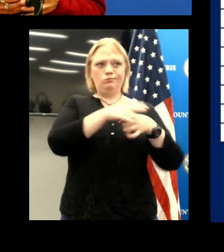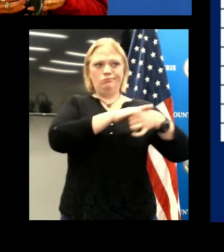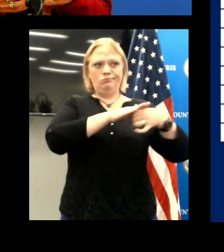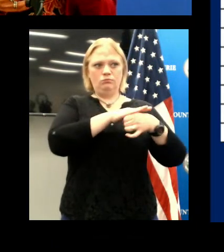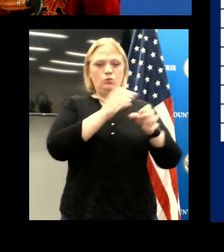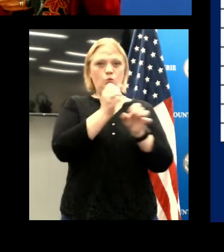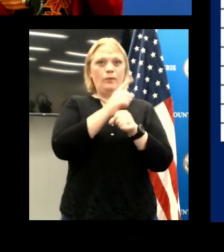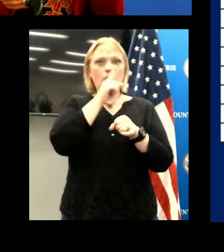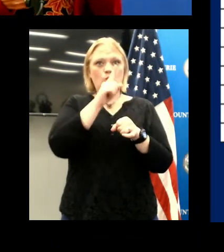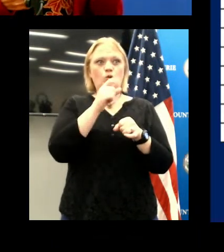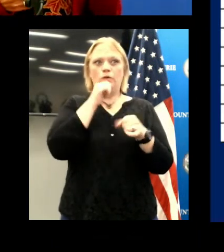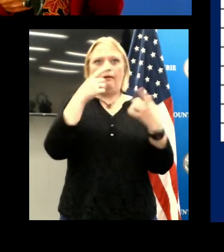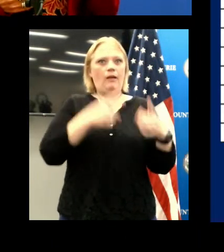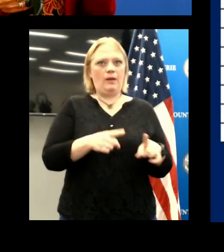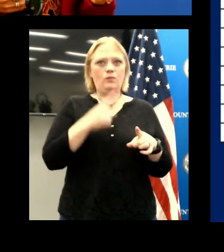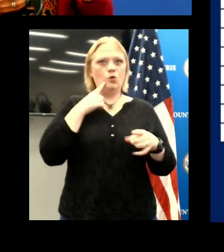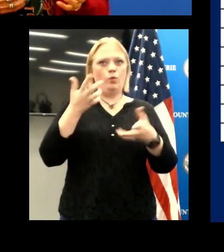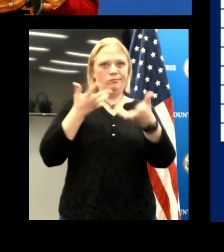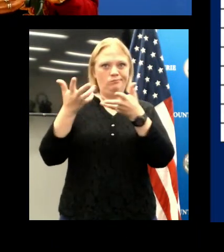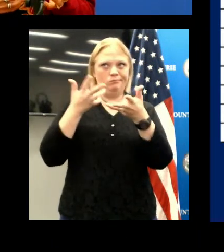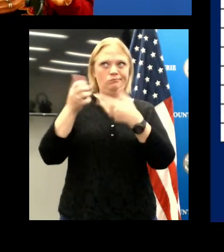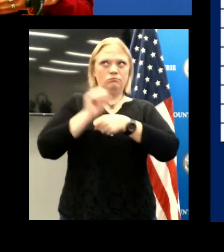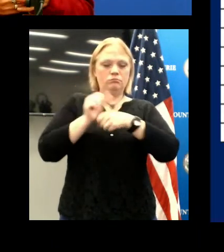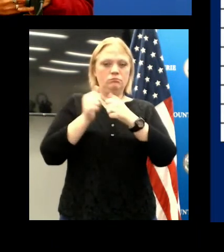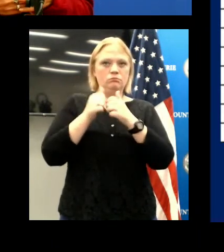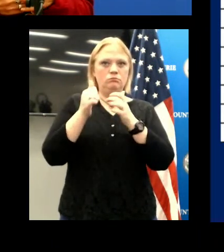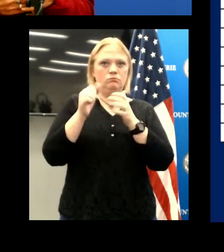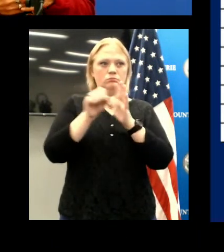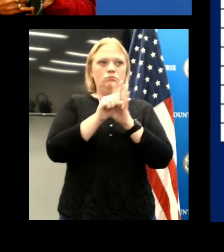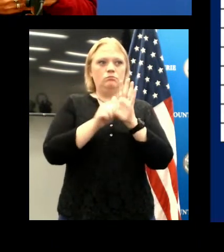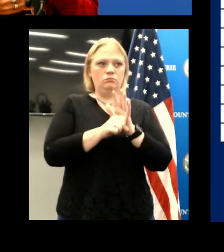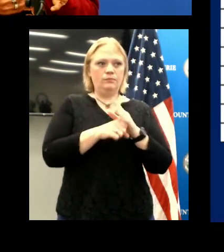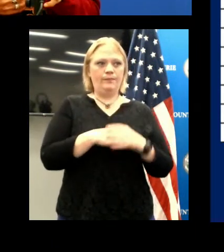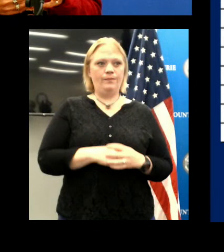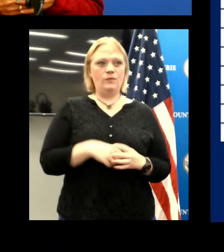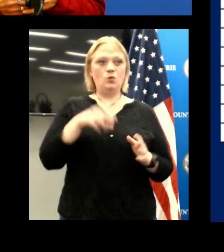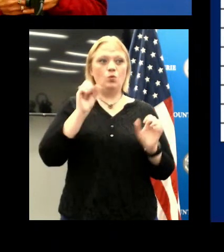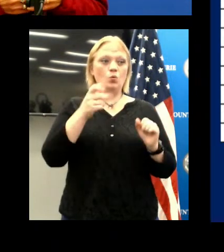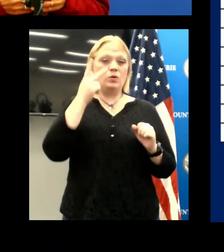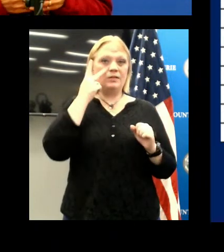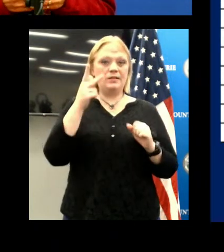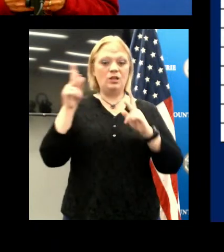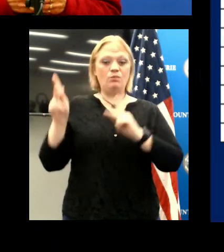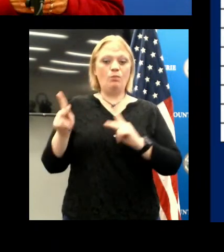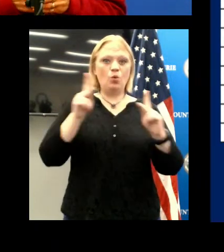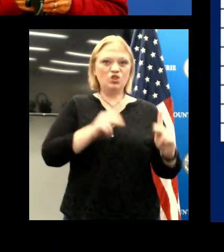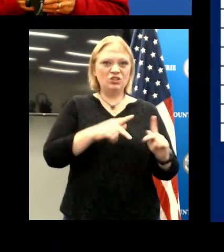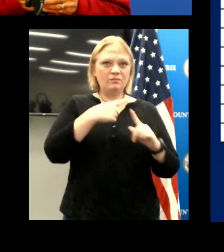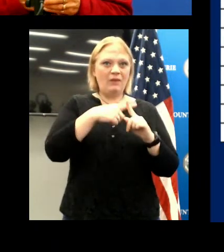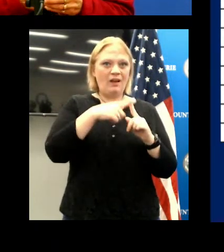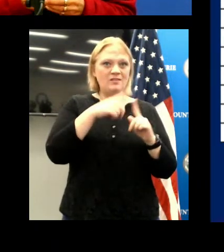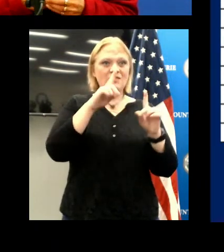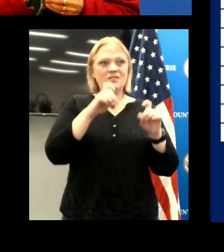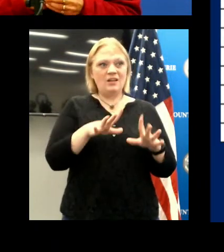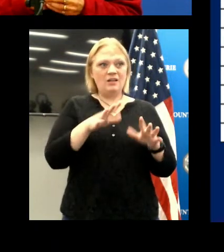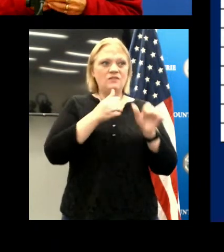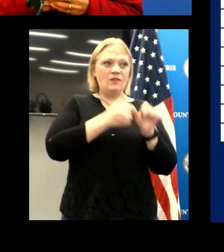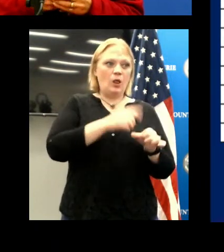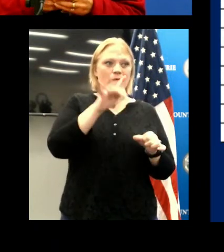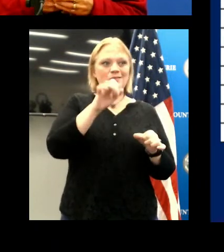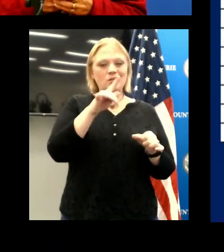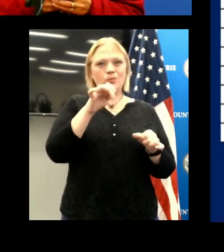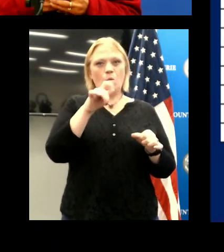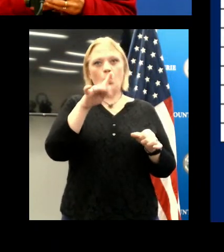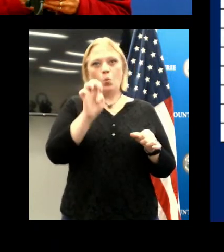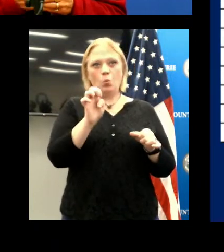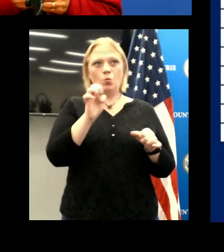happen. You can see that the proportion of positive tests by zip code fluctuates a considerable amount